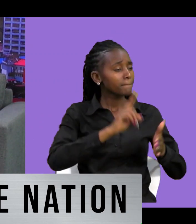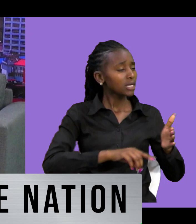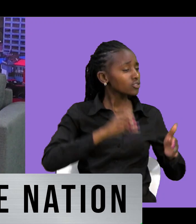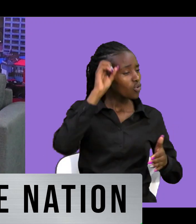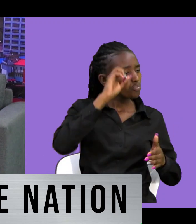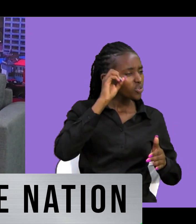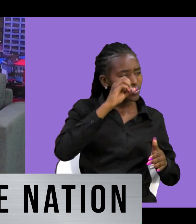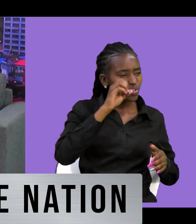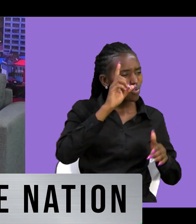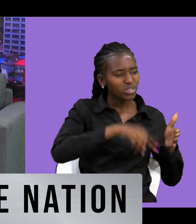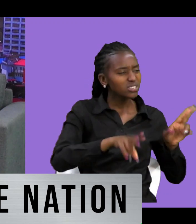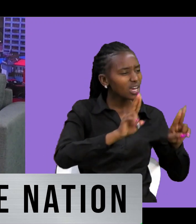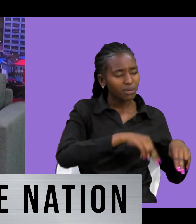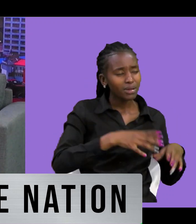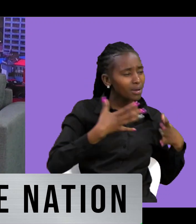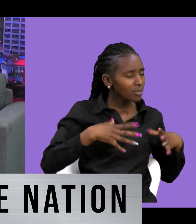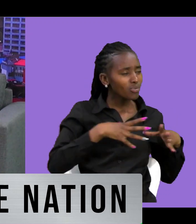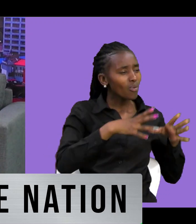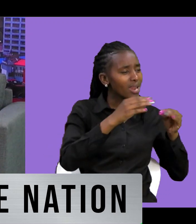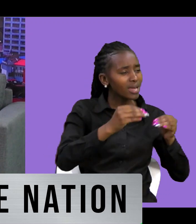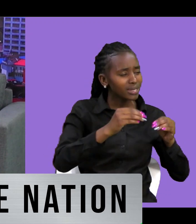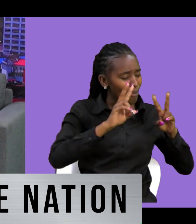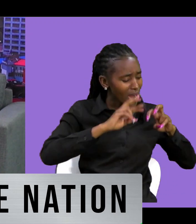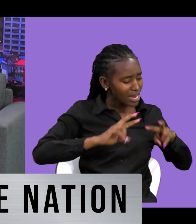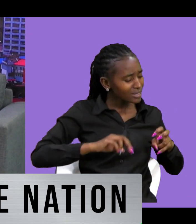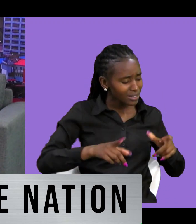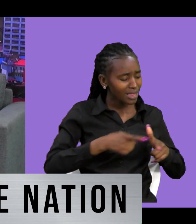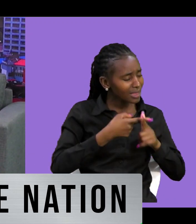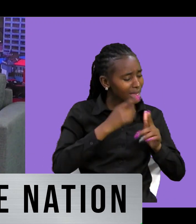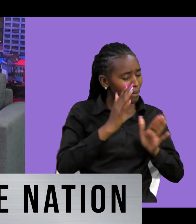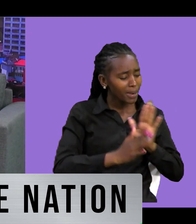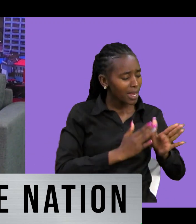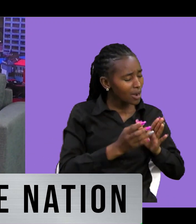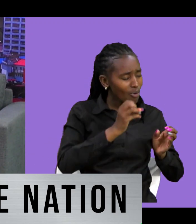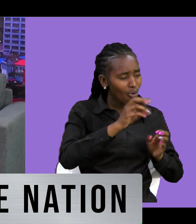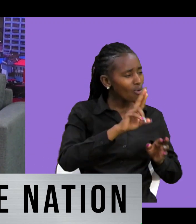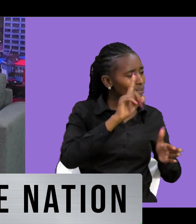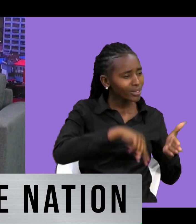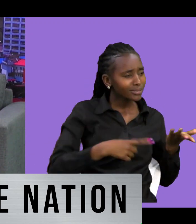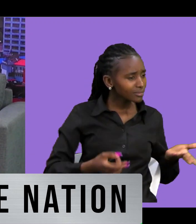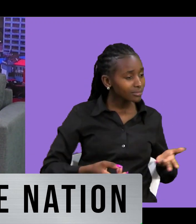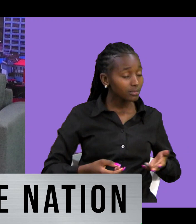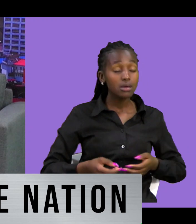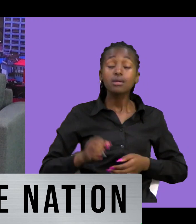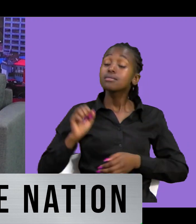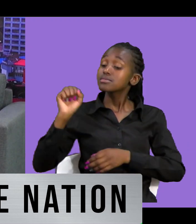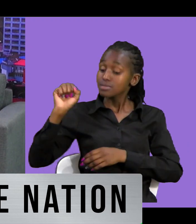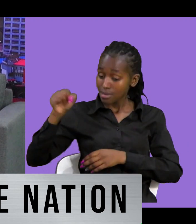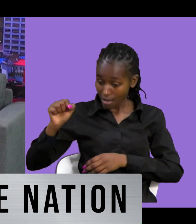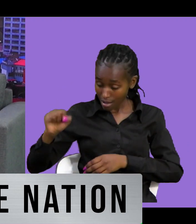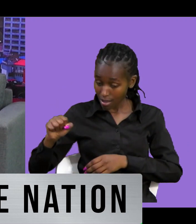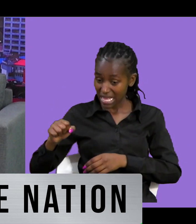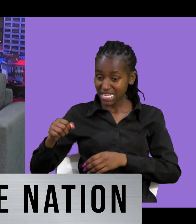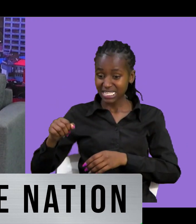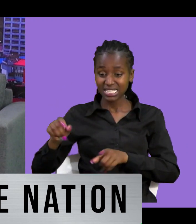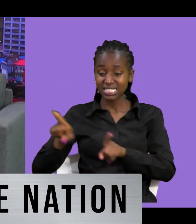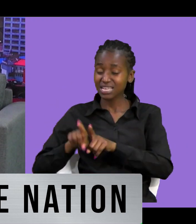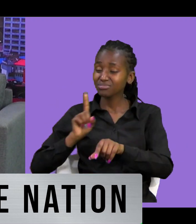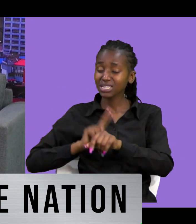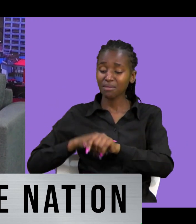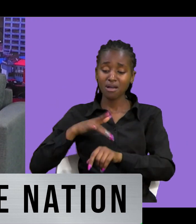views? There are people who researched and planned. And now you feel you are wasted. You just feel all